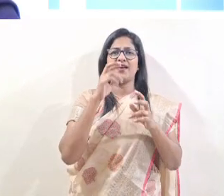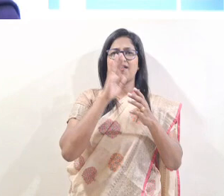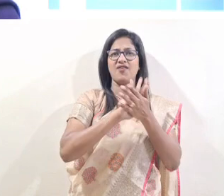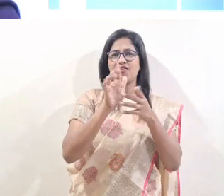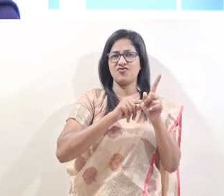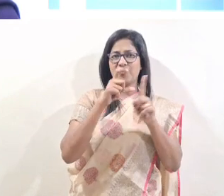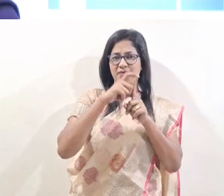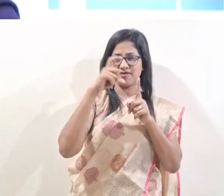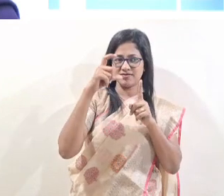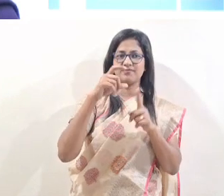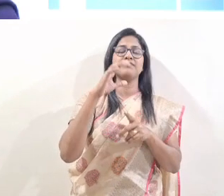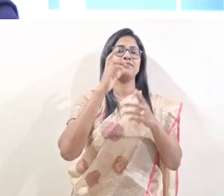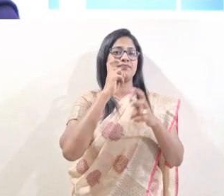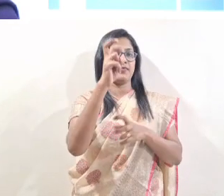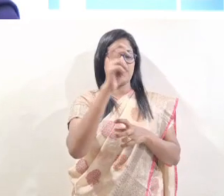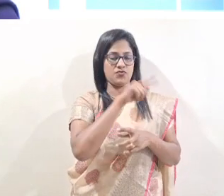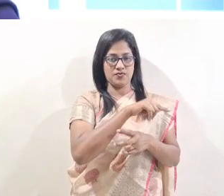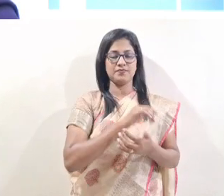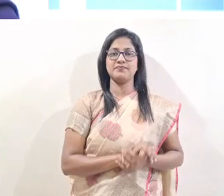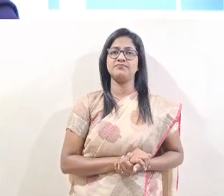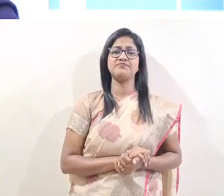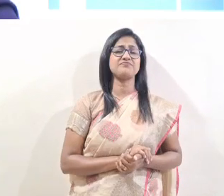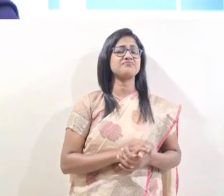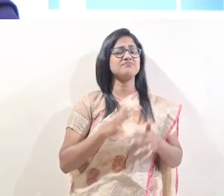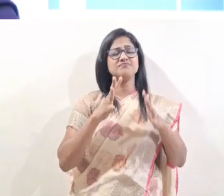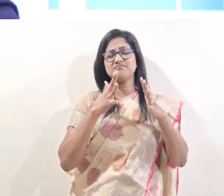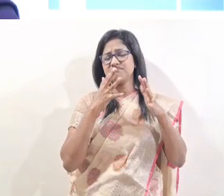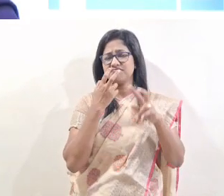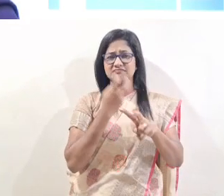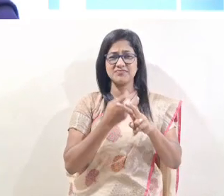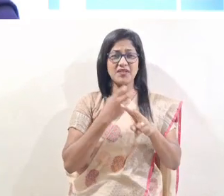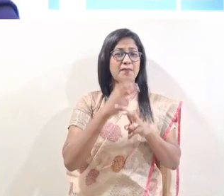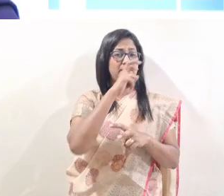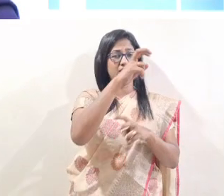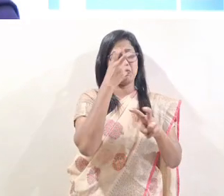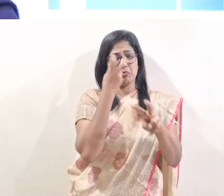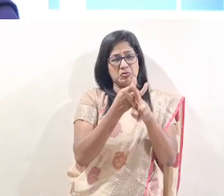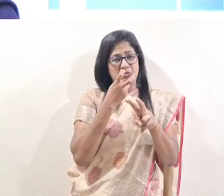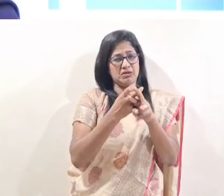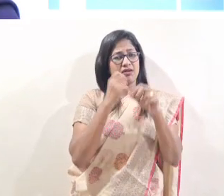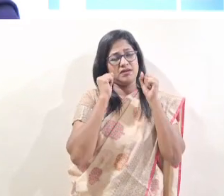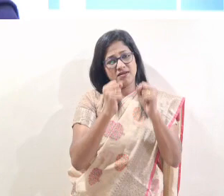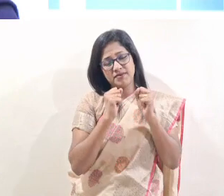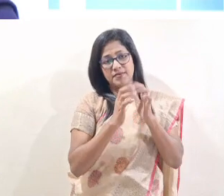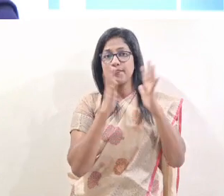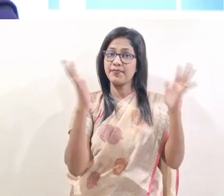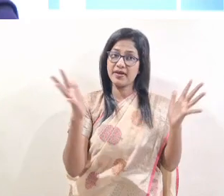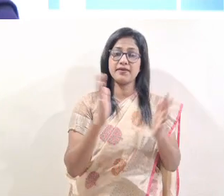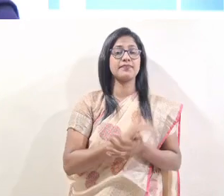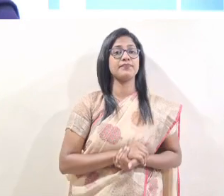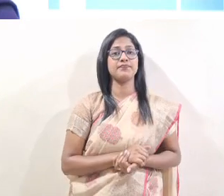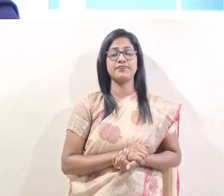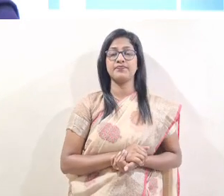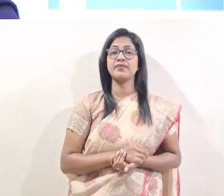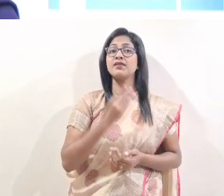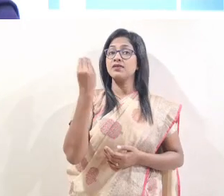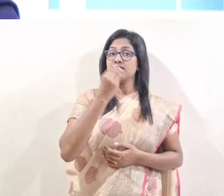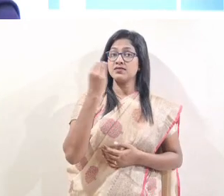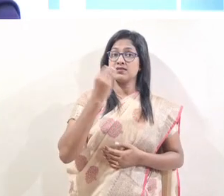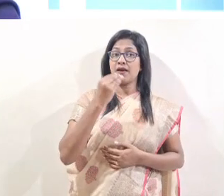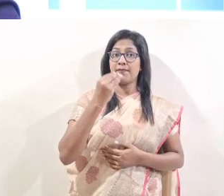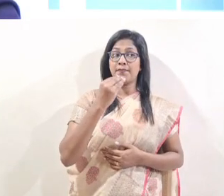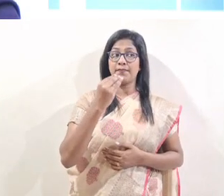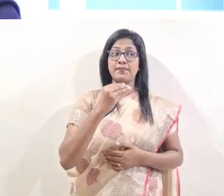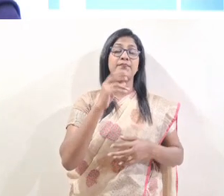Lot of challenges faced by the metro. Some of the challenges which